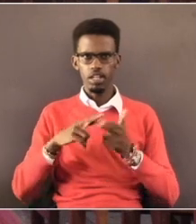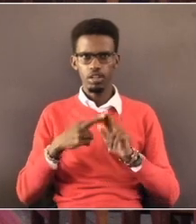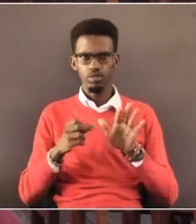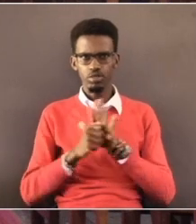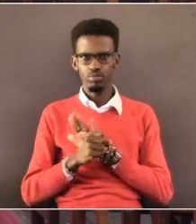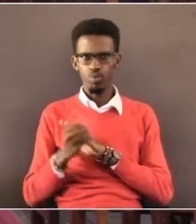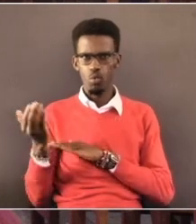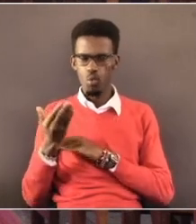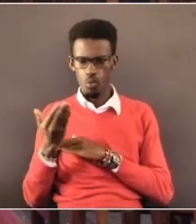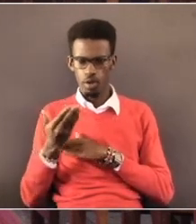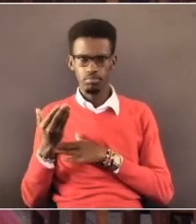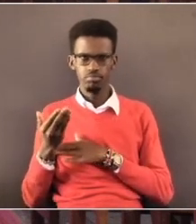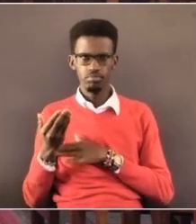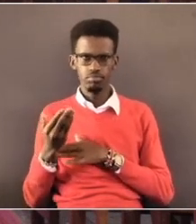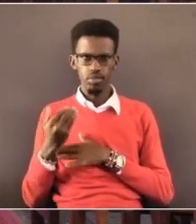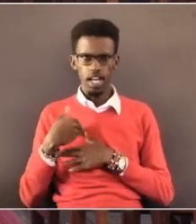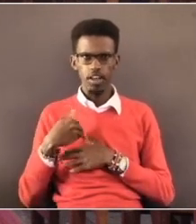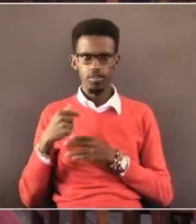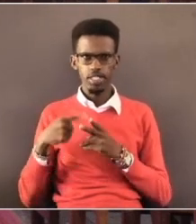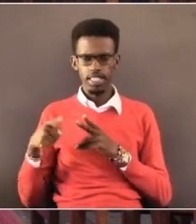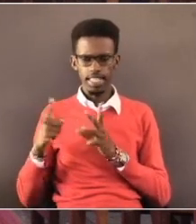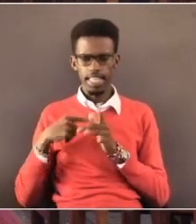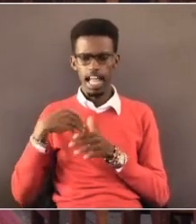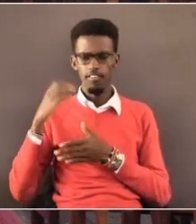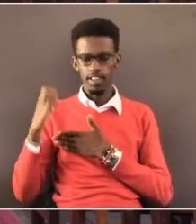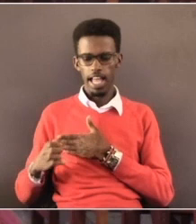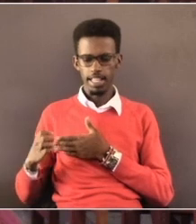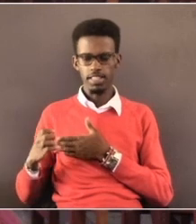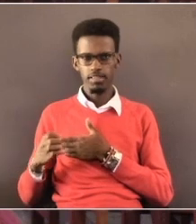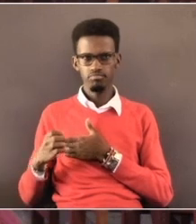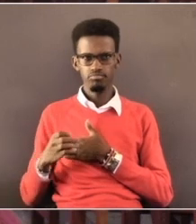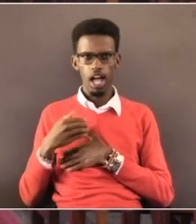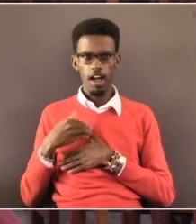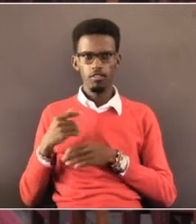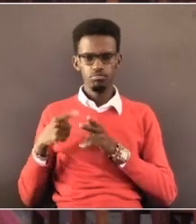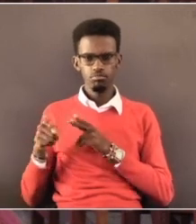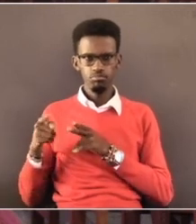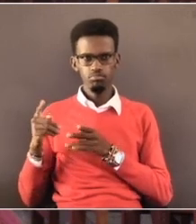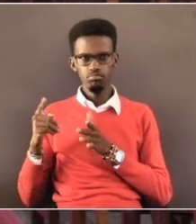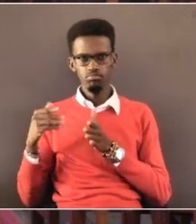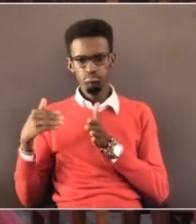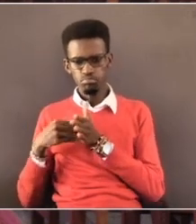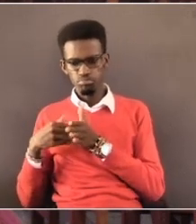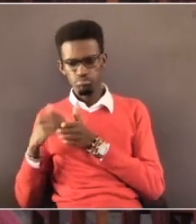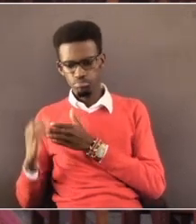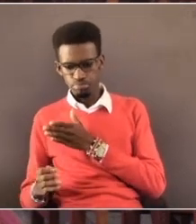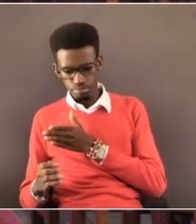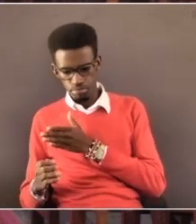relationships, where there's a start, there's usually an end. There's a beginning, a middle, and an